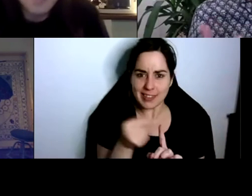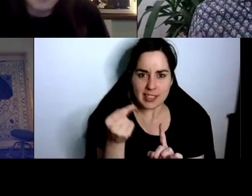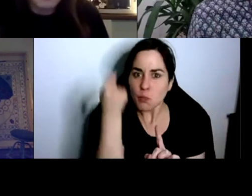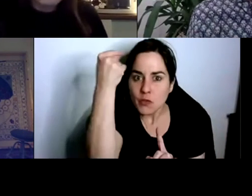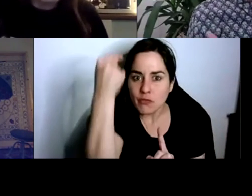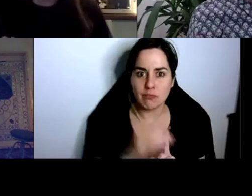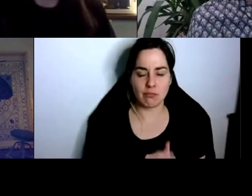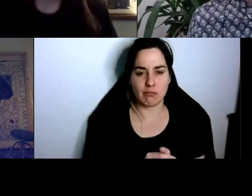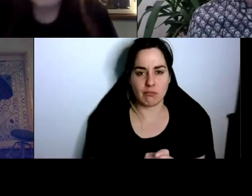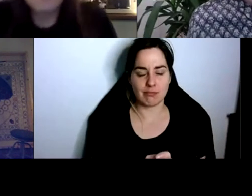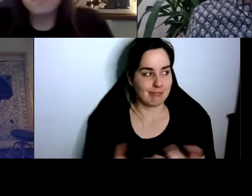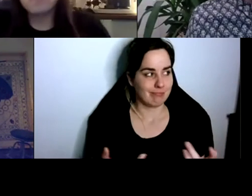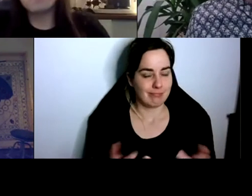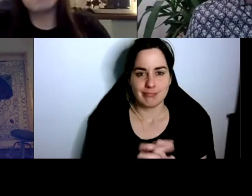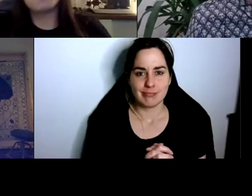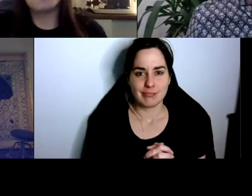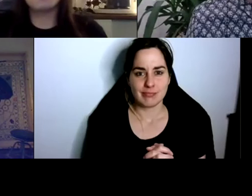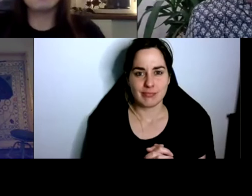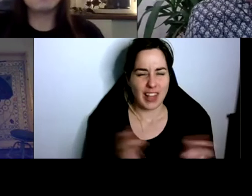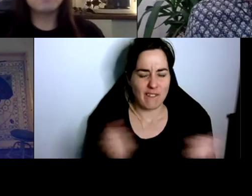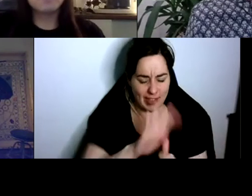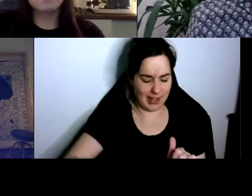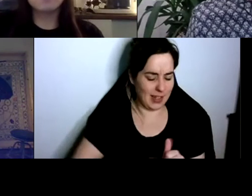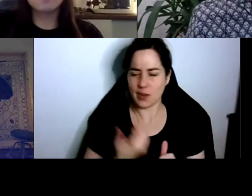what is it all about?